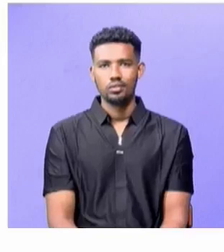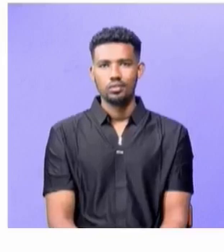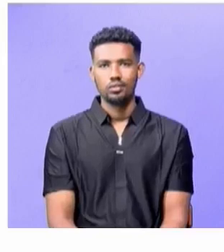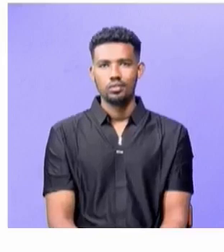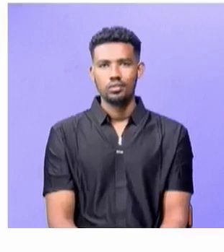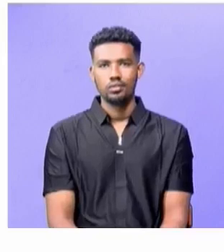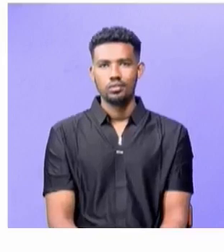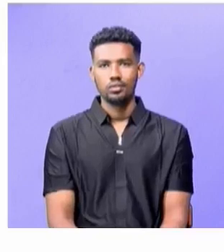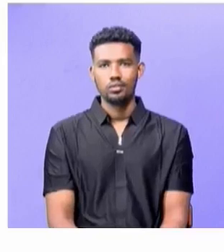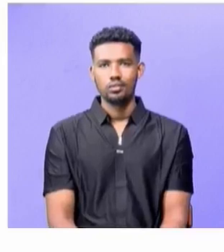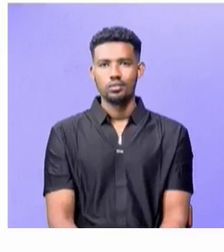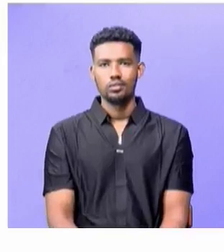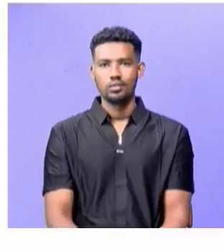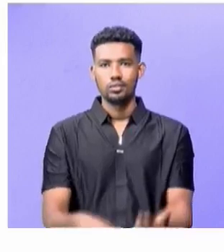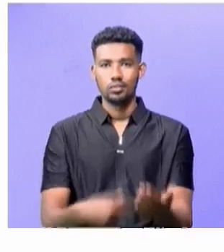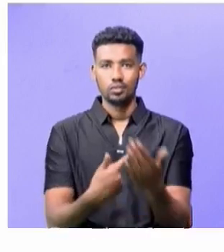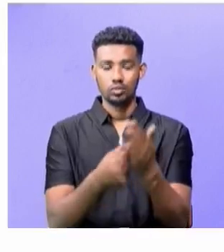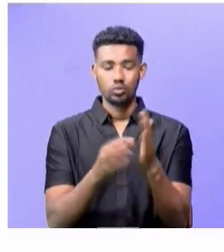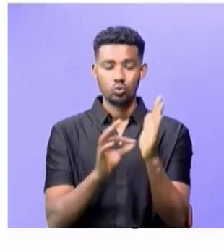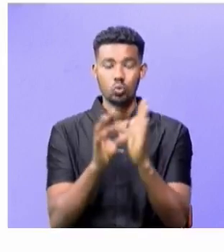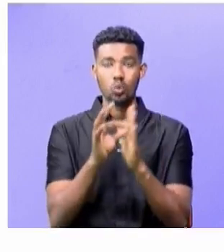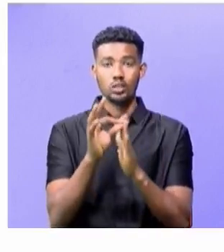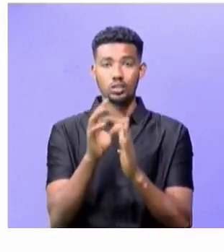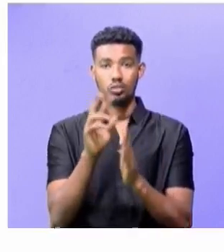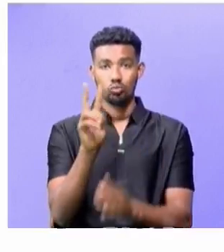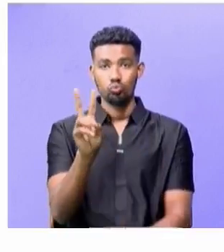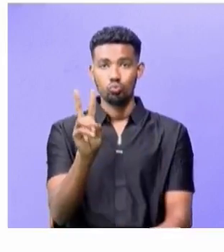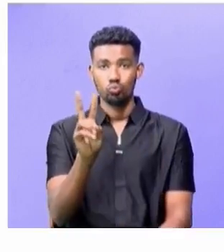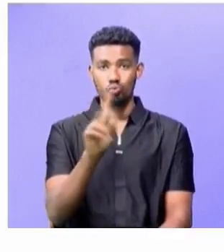So there is question number 2.